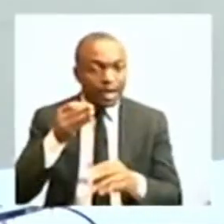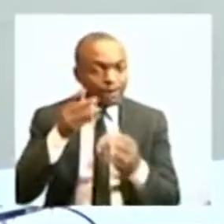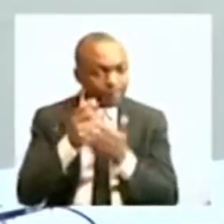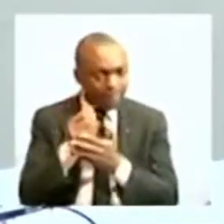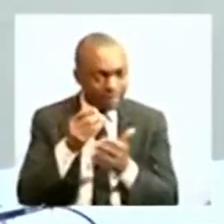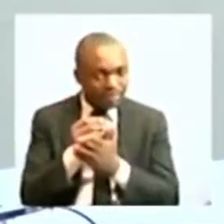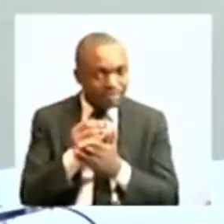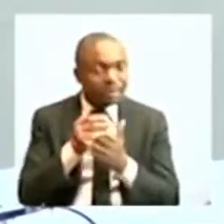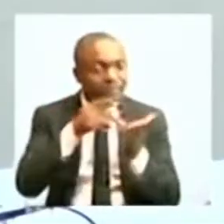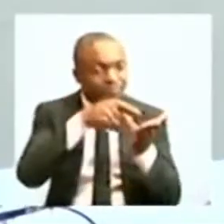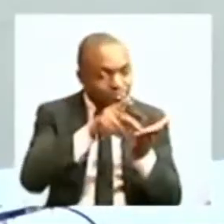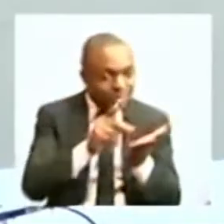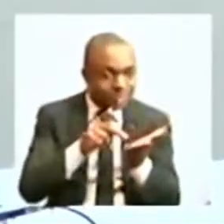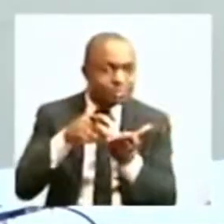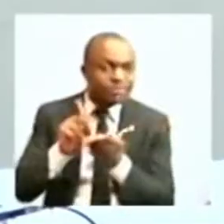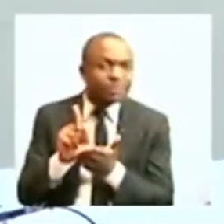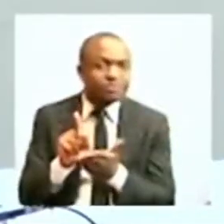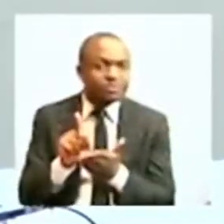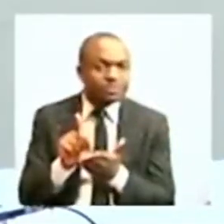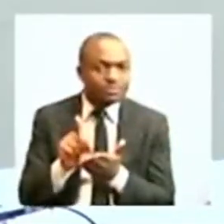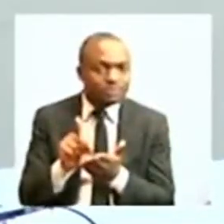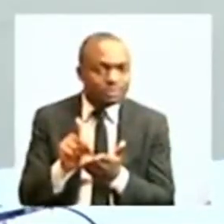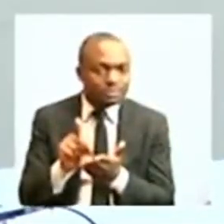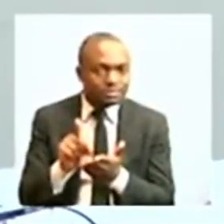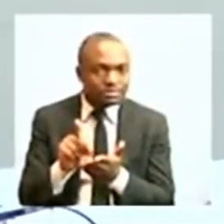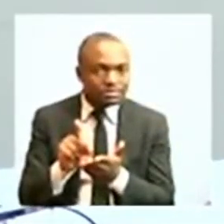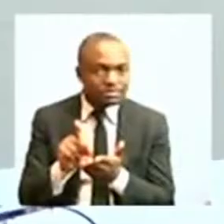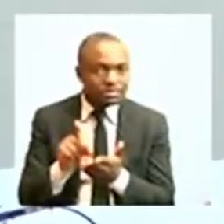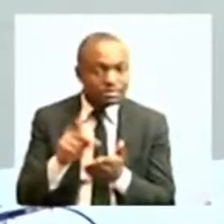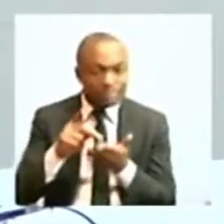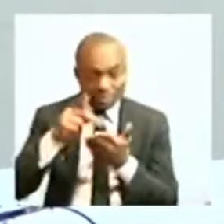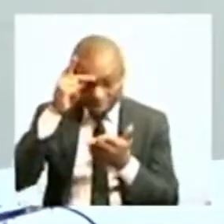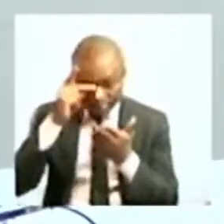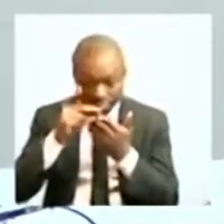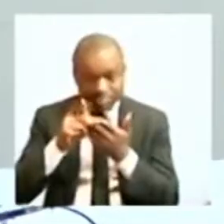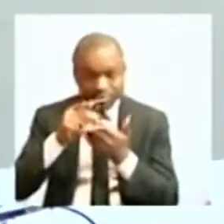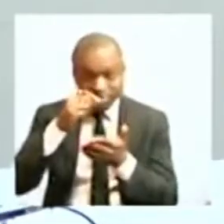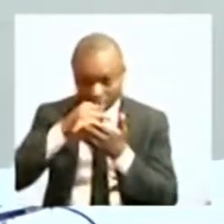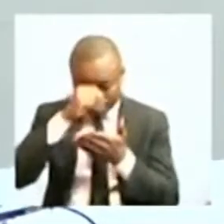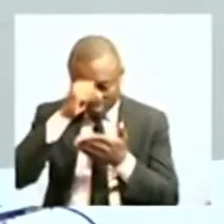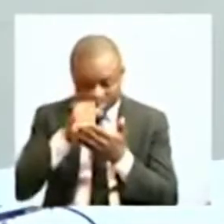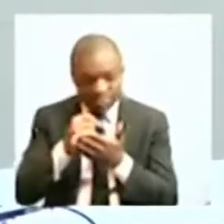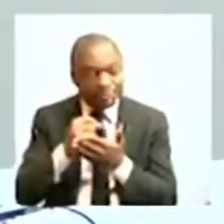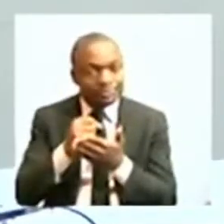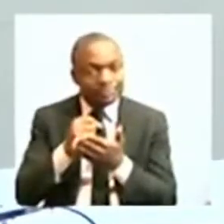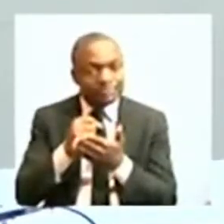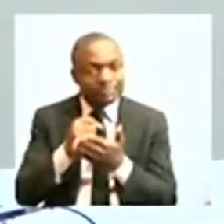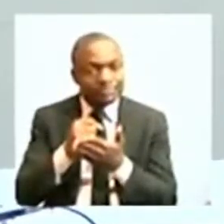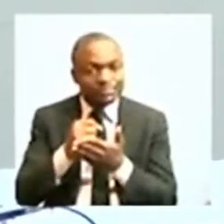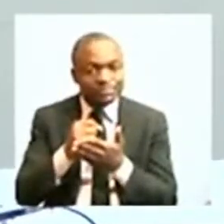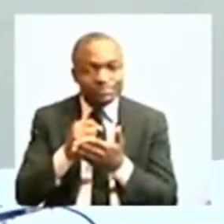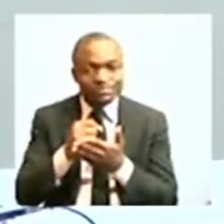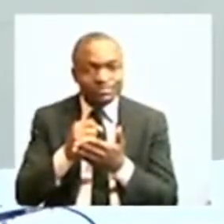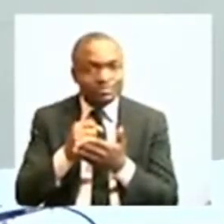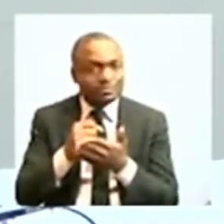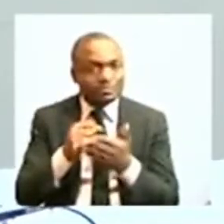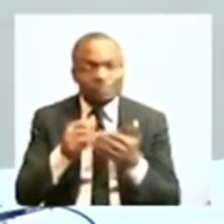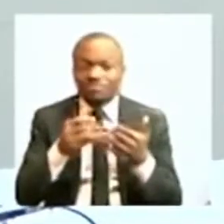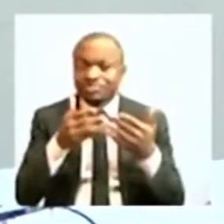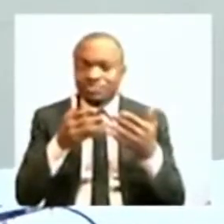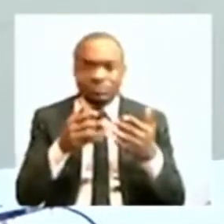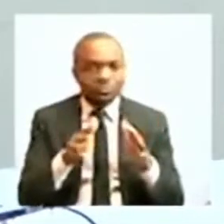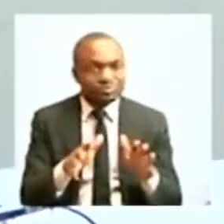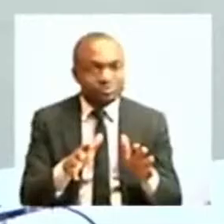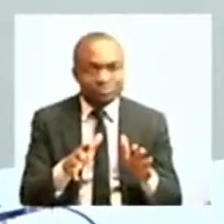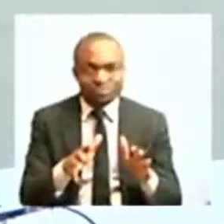that we are paying for our pupils and students is going out of hand. And if